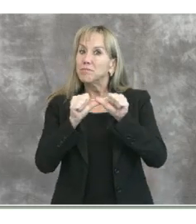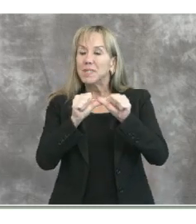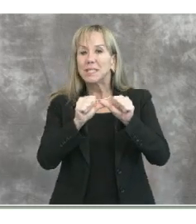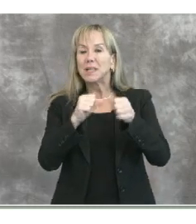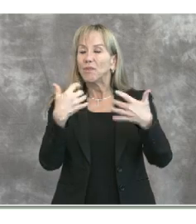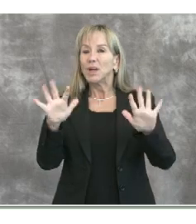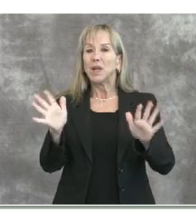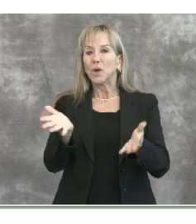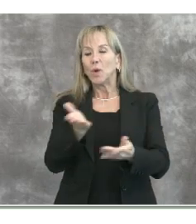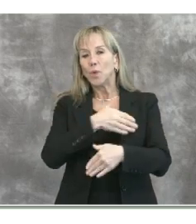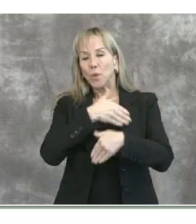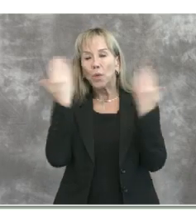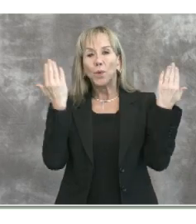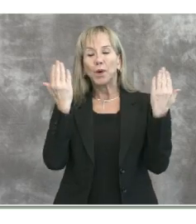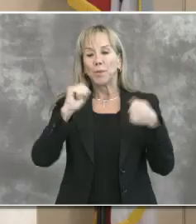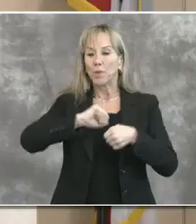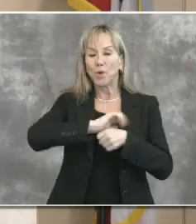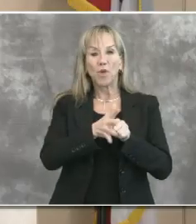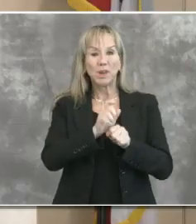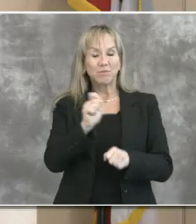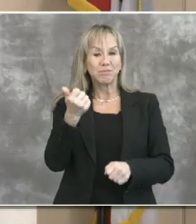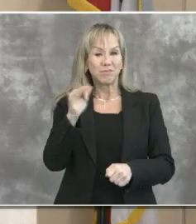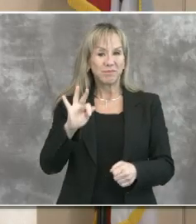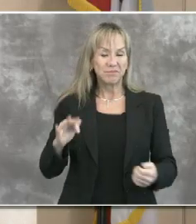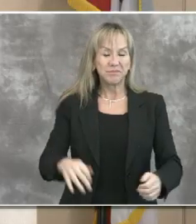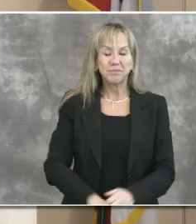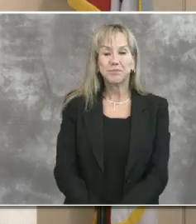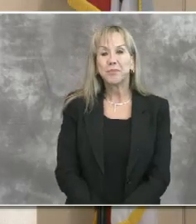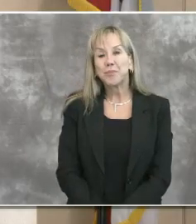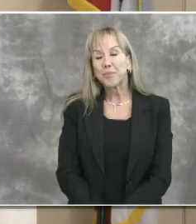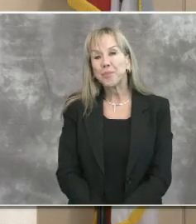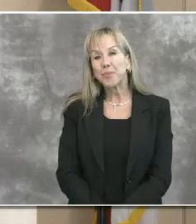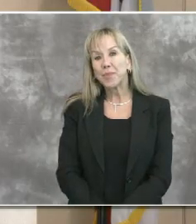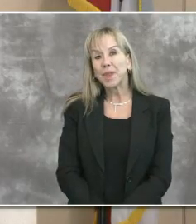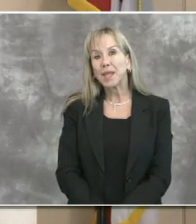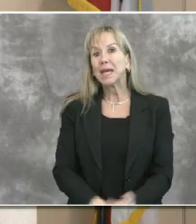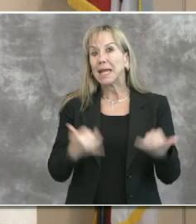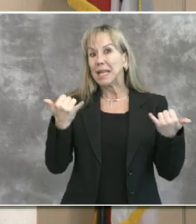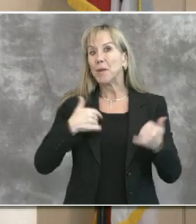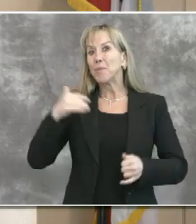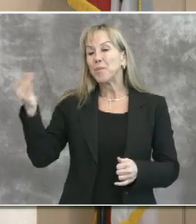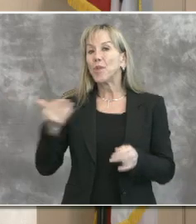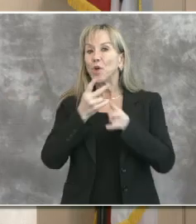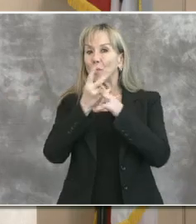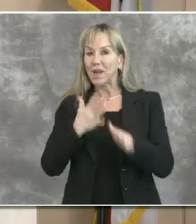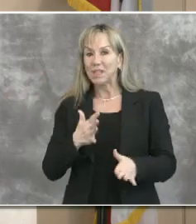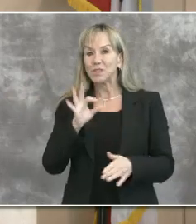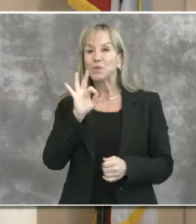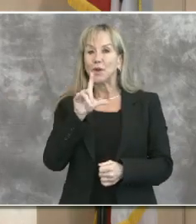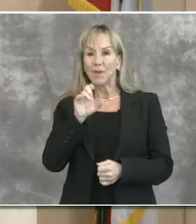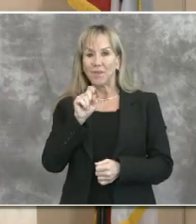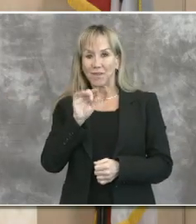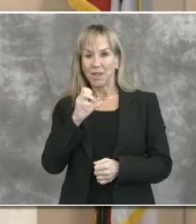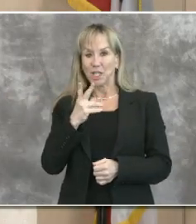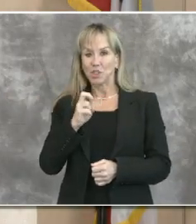out COVID-19 altogether. With that, let me please welcome Supervisor Fletcher.